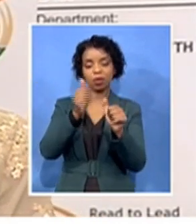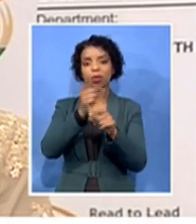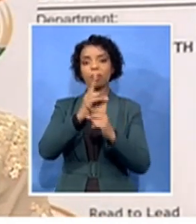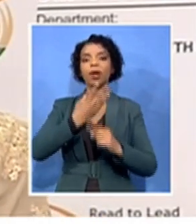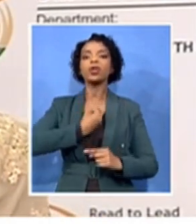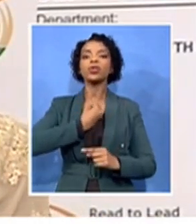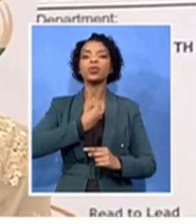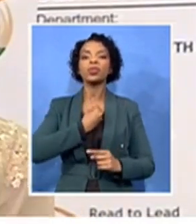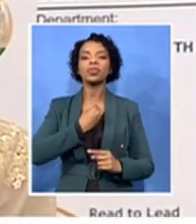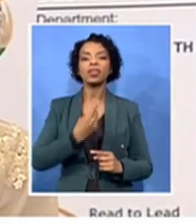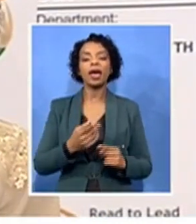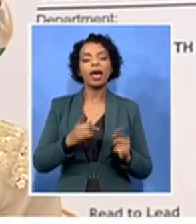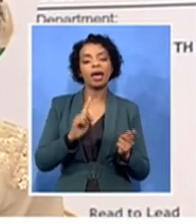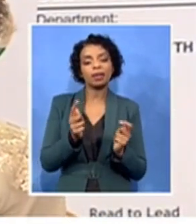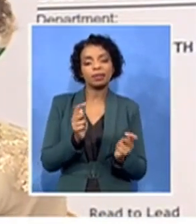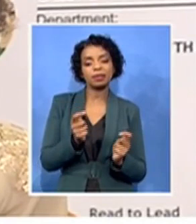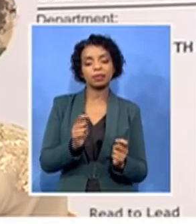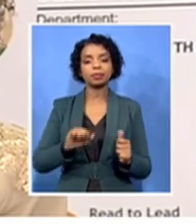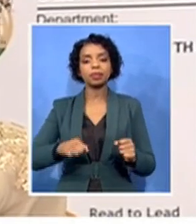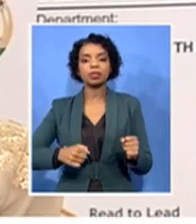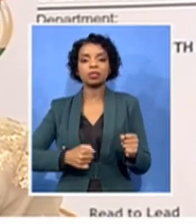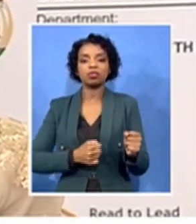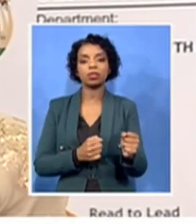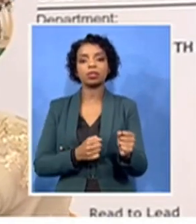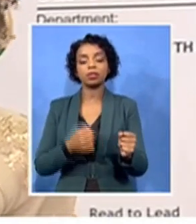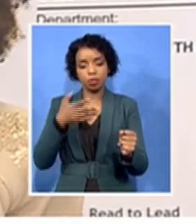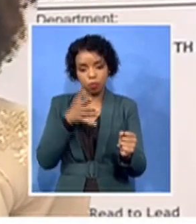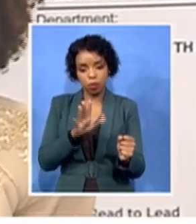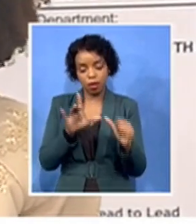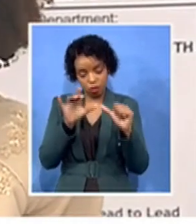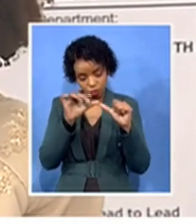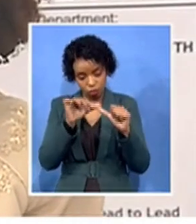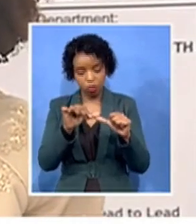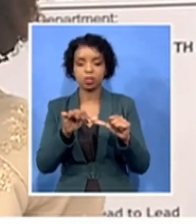people to be cautious so that we should see